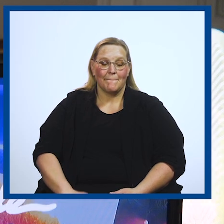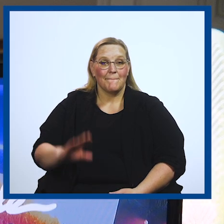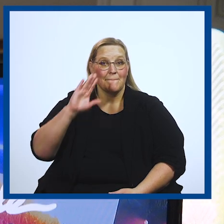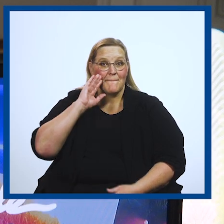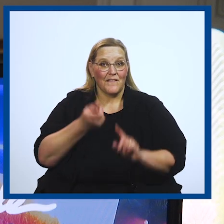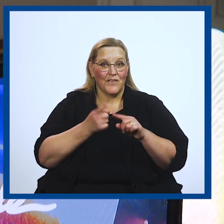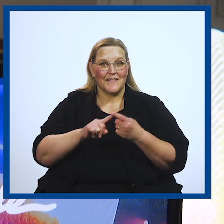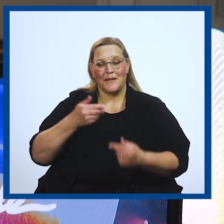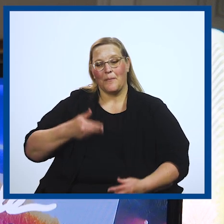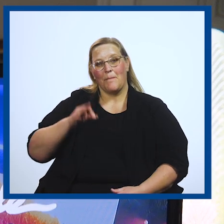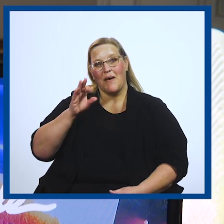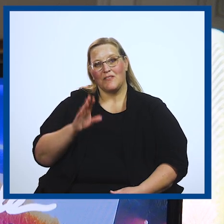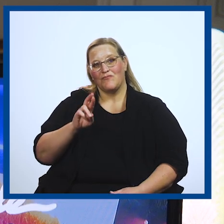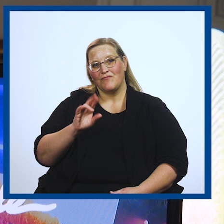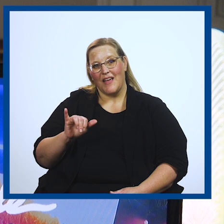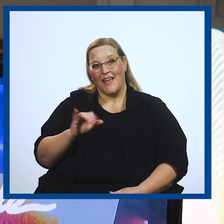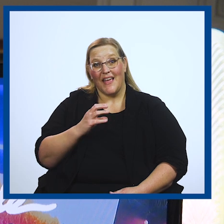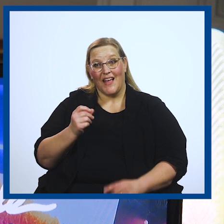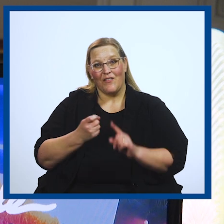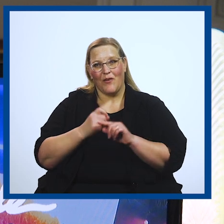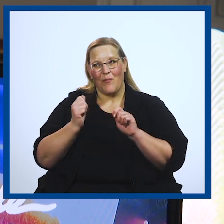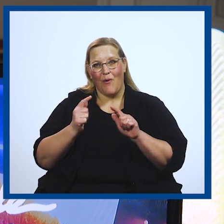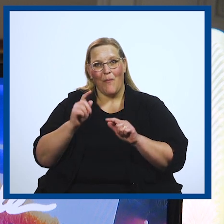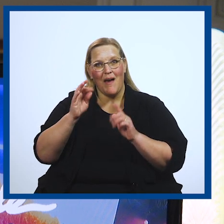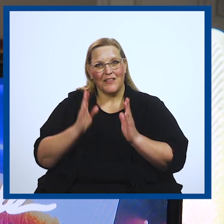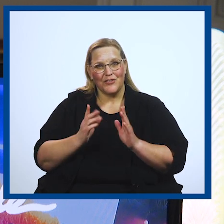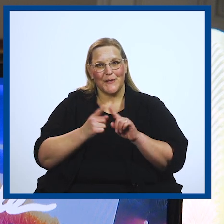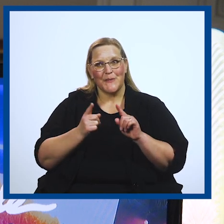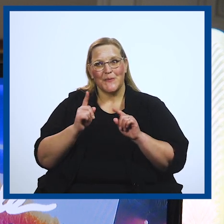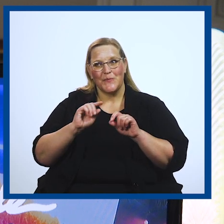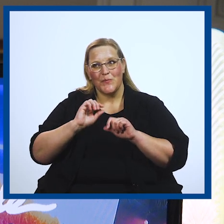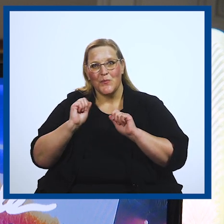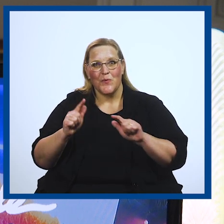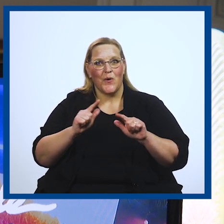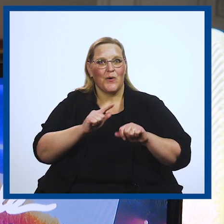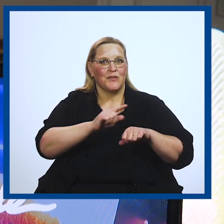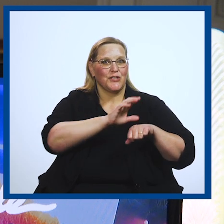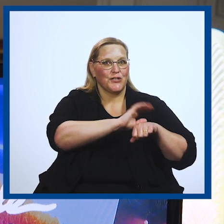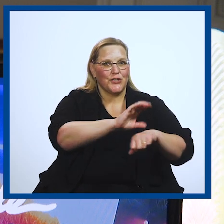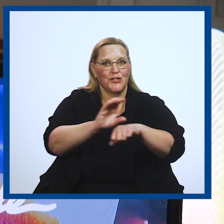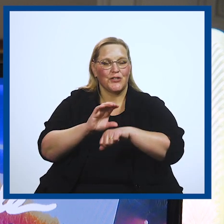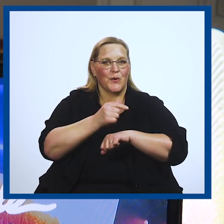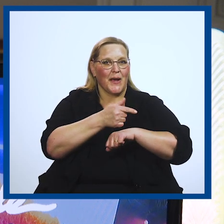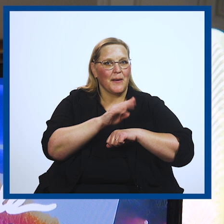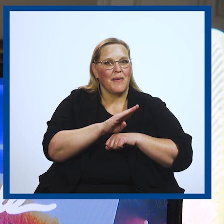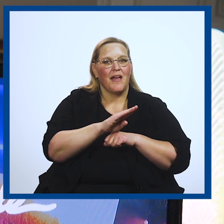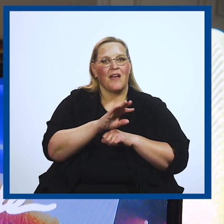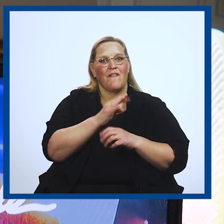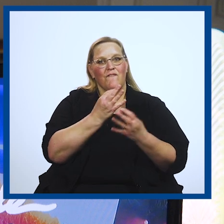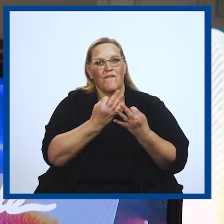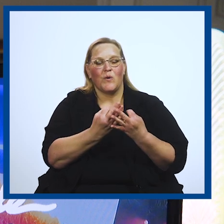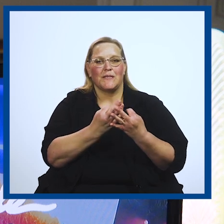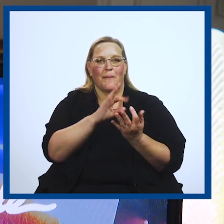Hey friends, it's Pastor Ray, and on behalf of all of our pastors to all of our campuses, which means Granite Bay, Folsom,